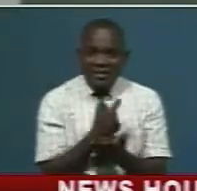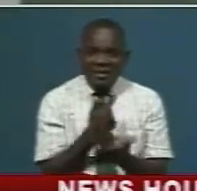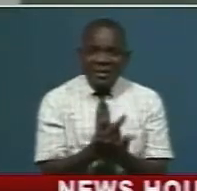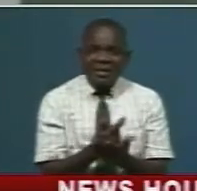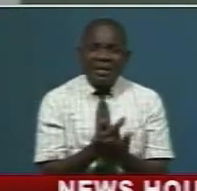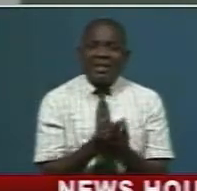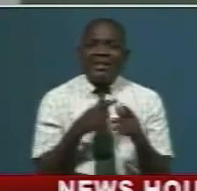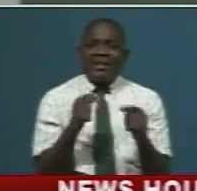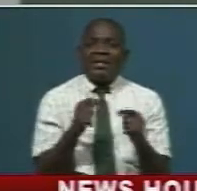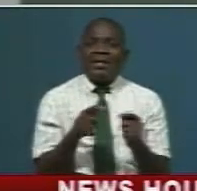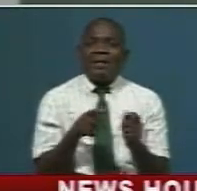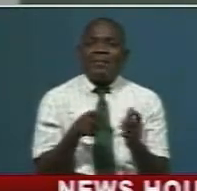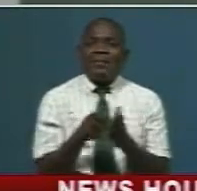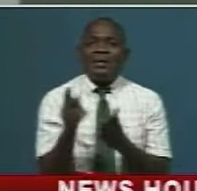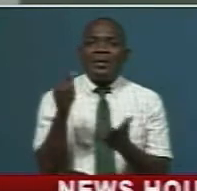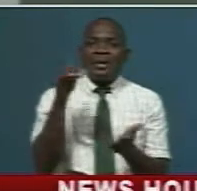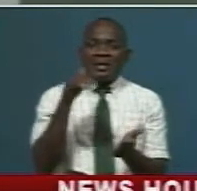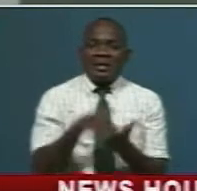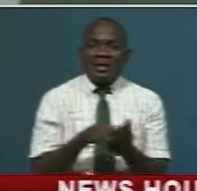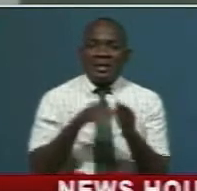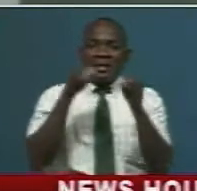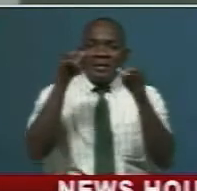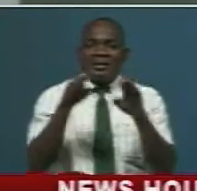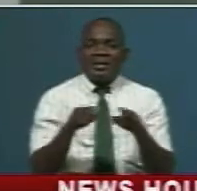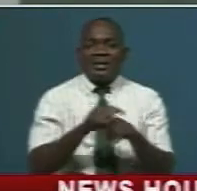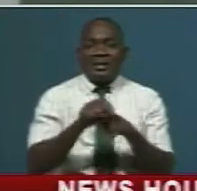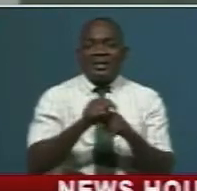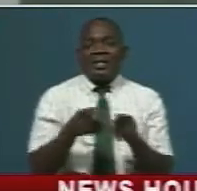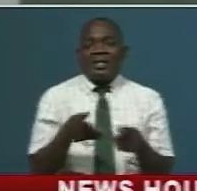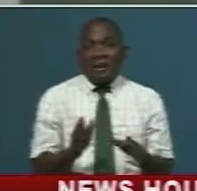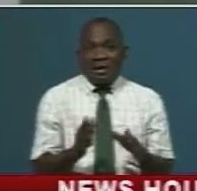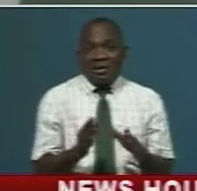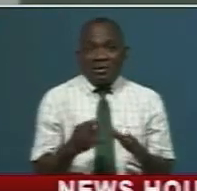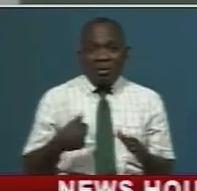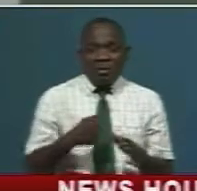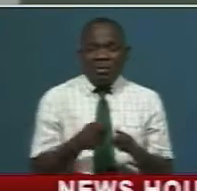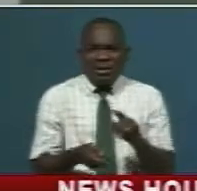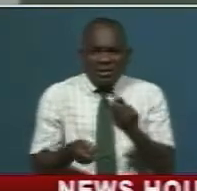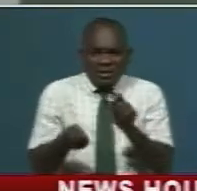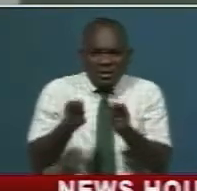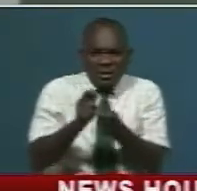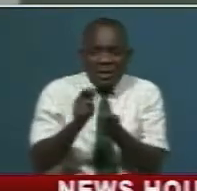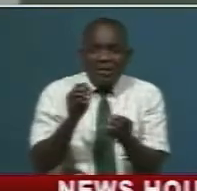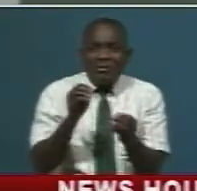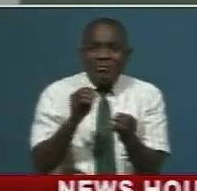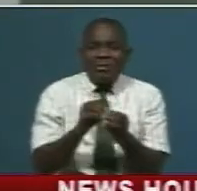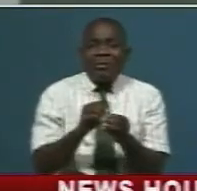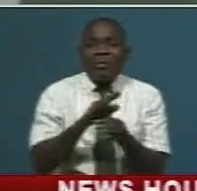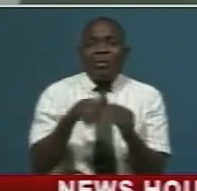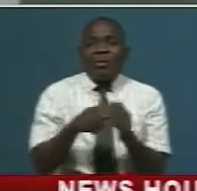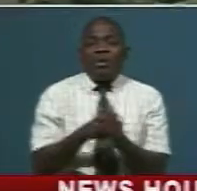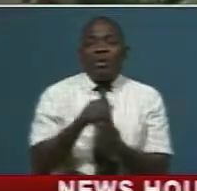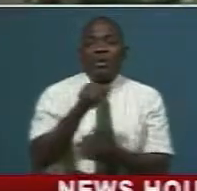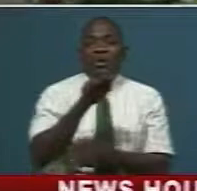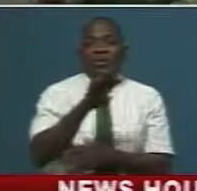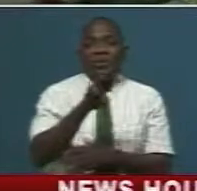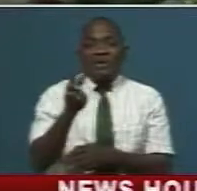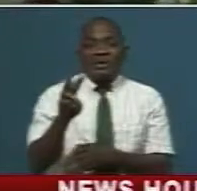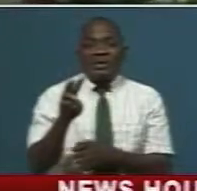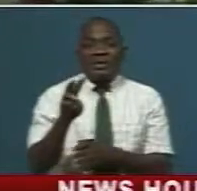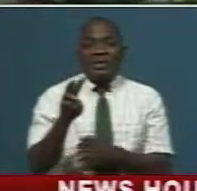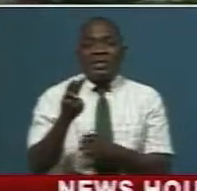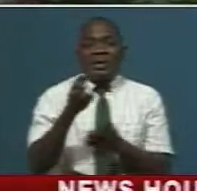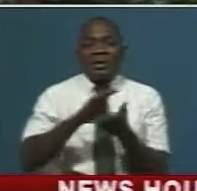teacher training allowances. We have implemented changes, taking all 46 colleges of education from